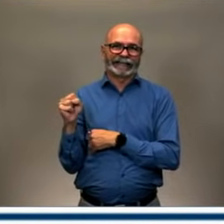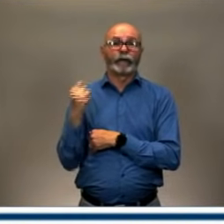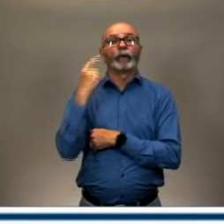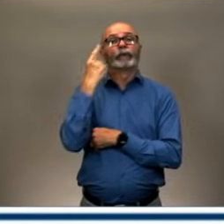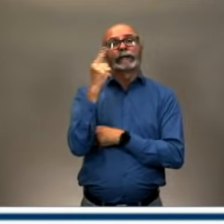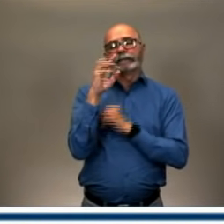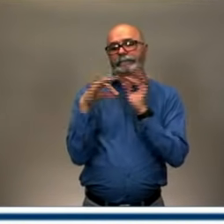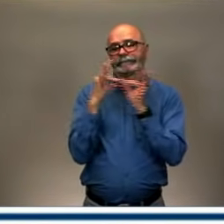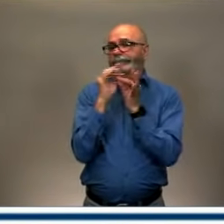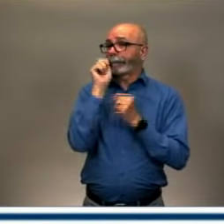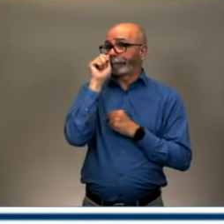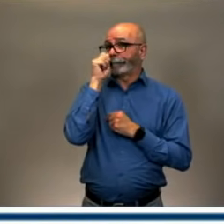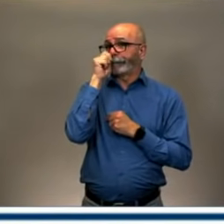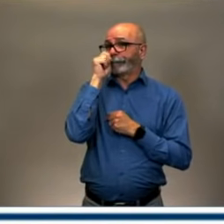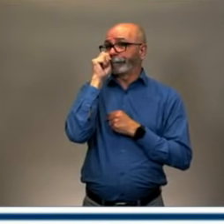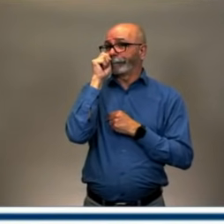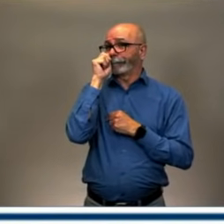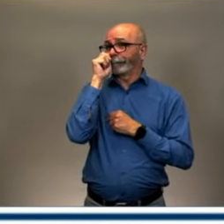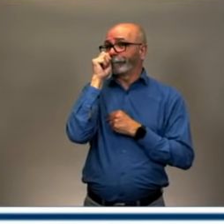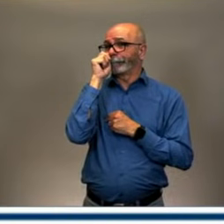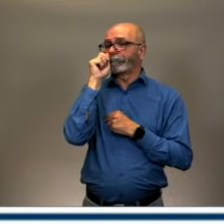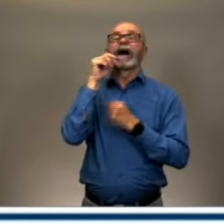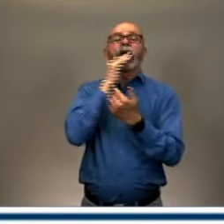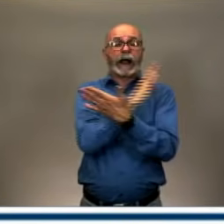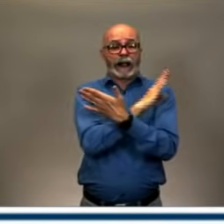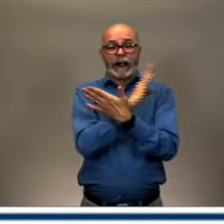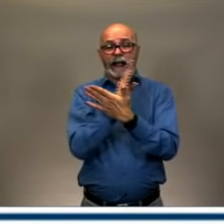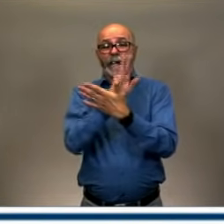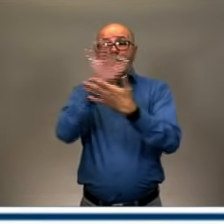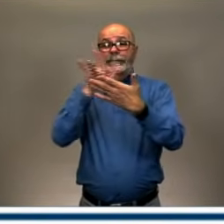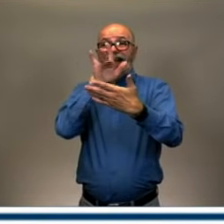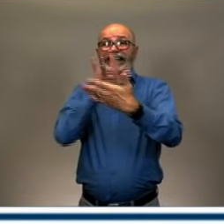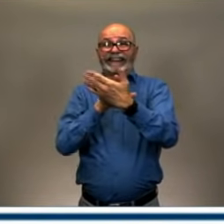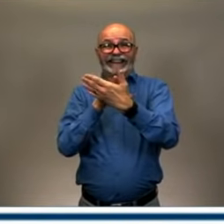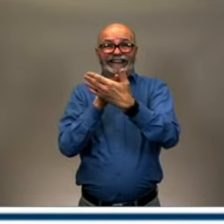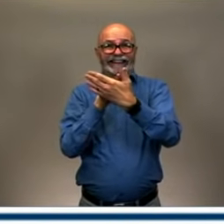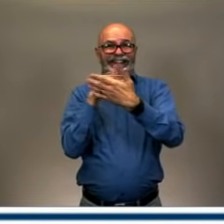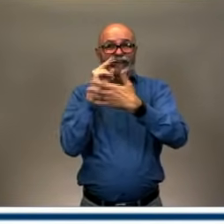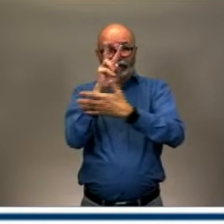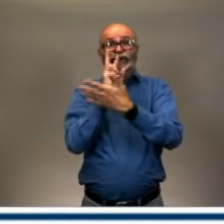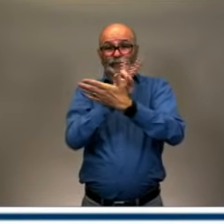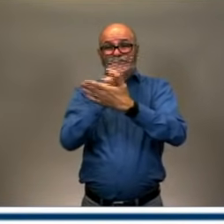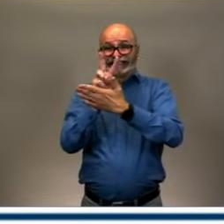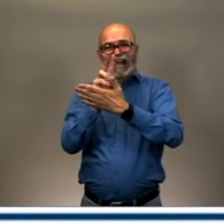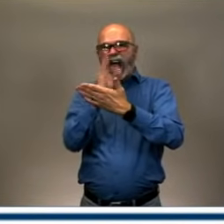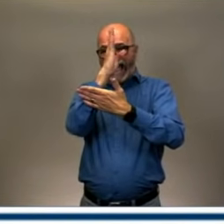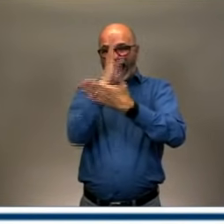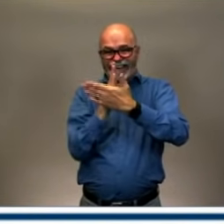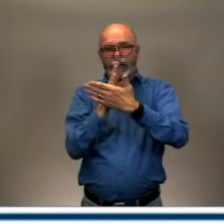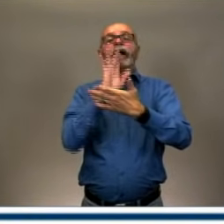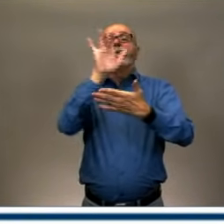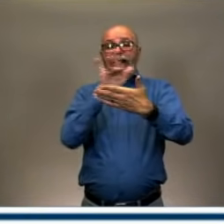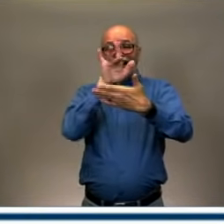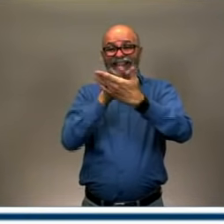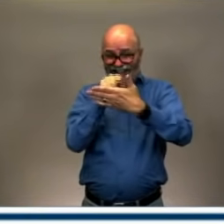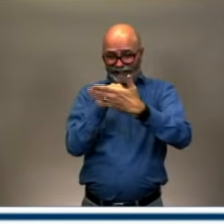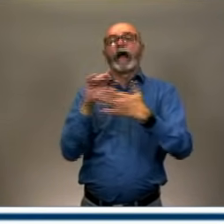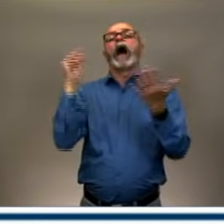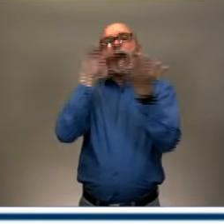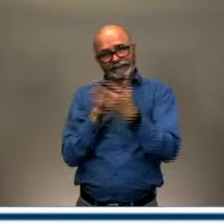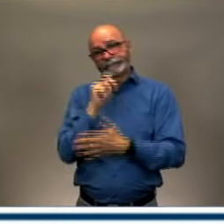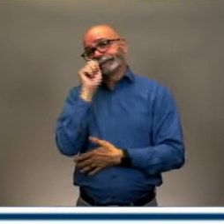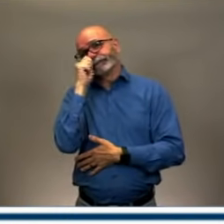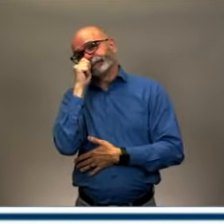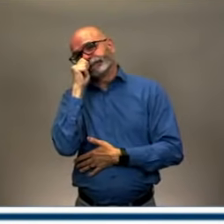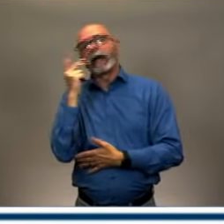of that quarantine is the recommended approach from our kind of clinical colleagues and is the approach that we have